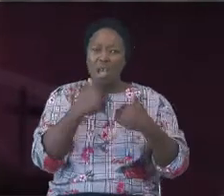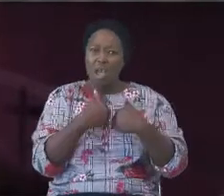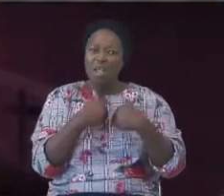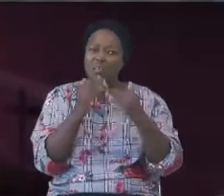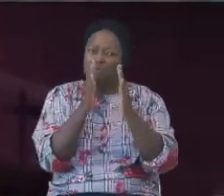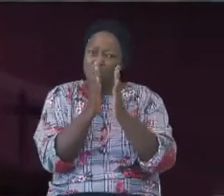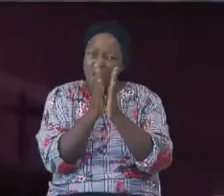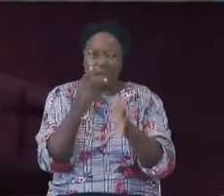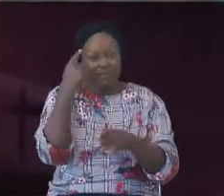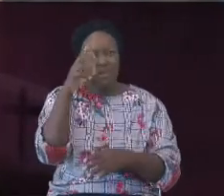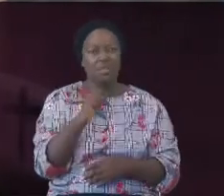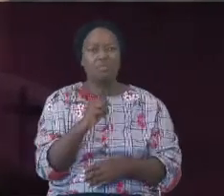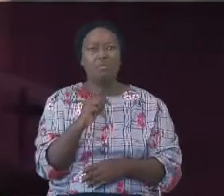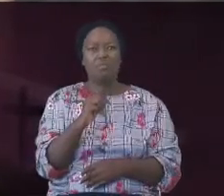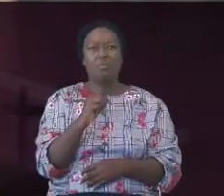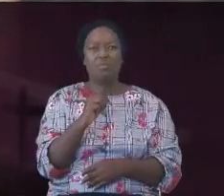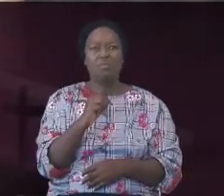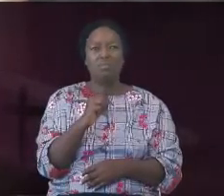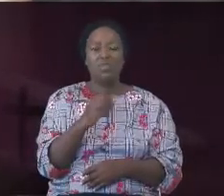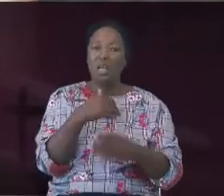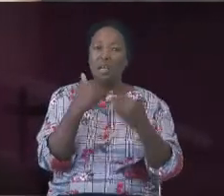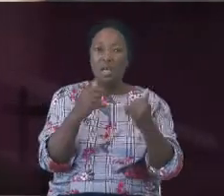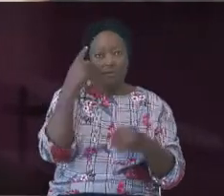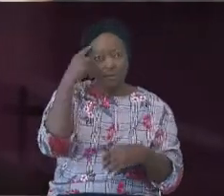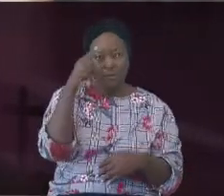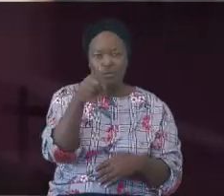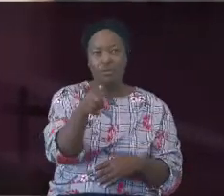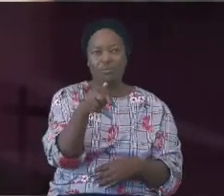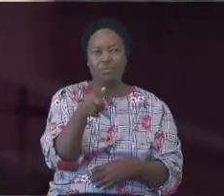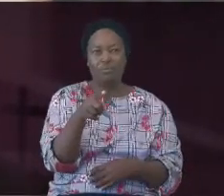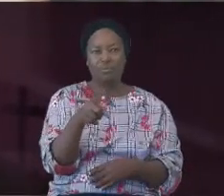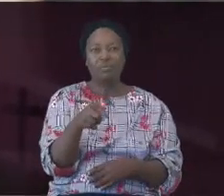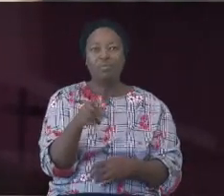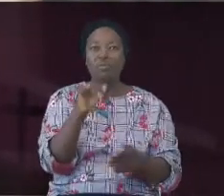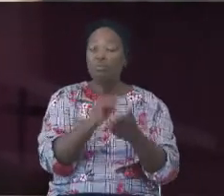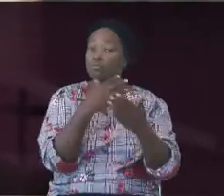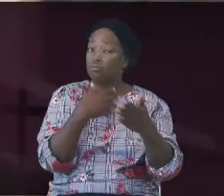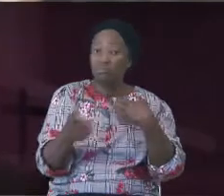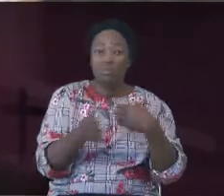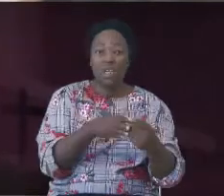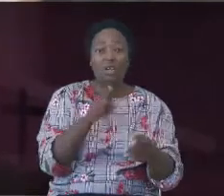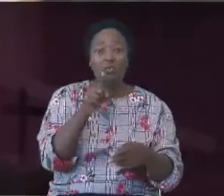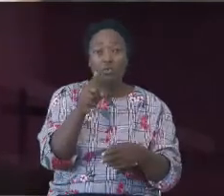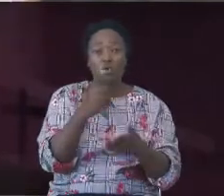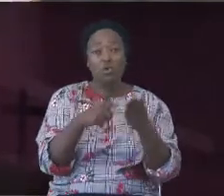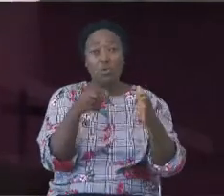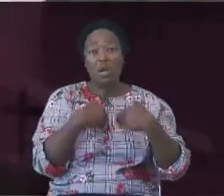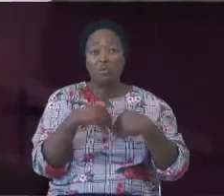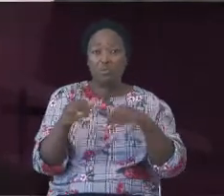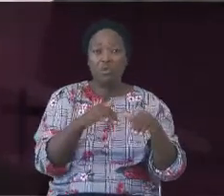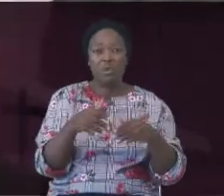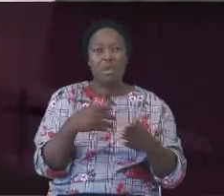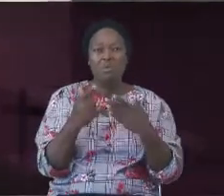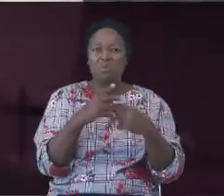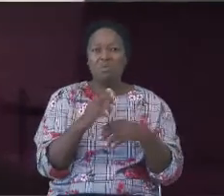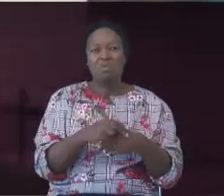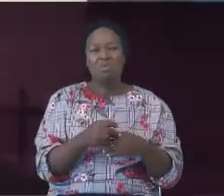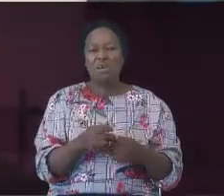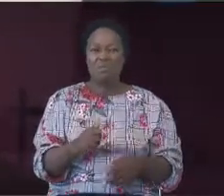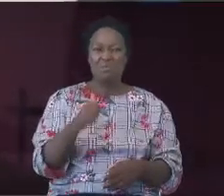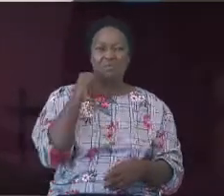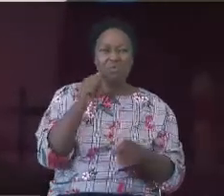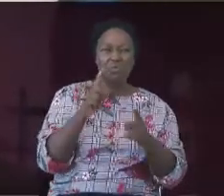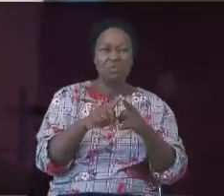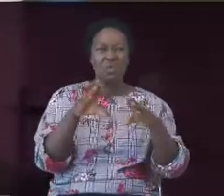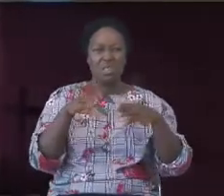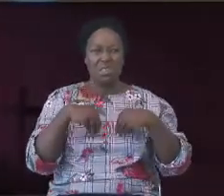children. All the same, he had supplication for them. And now for you, that